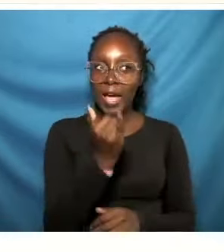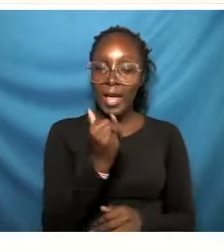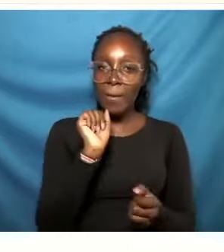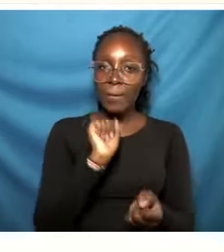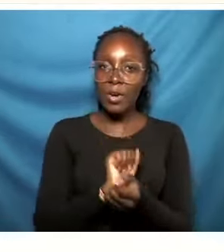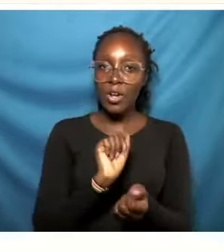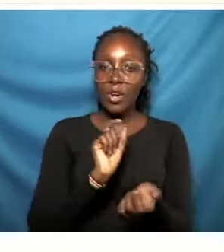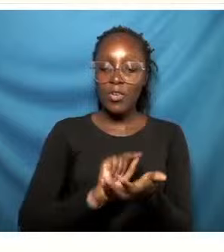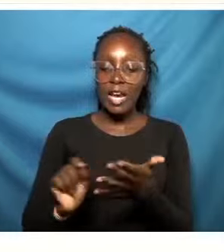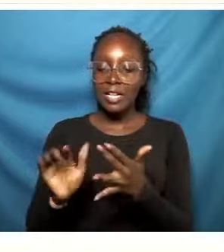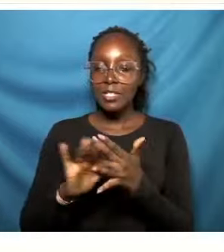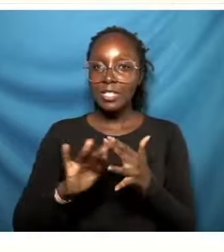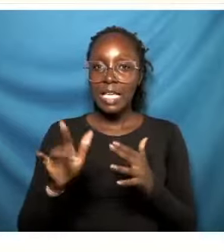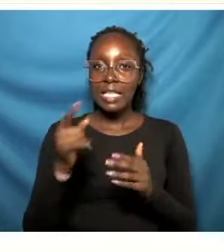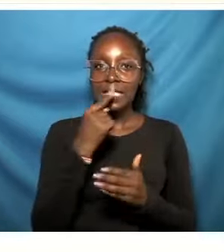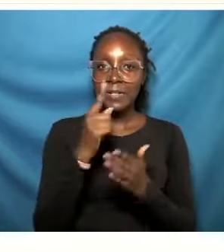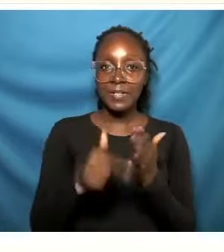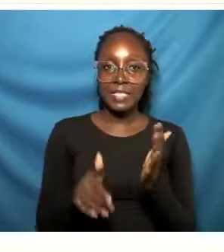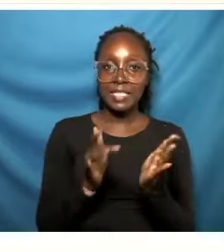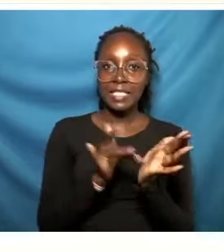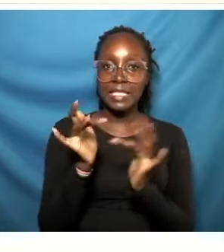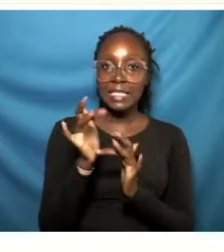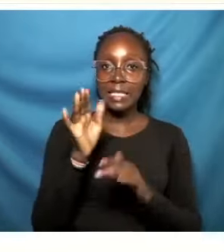anawaambia Yesu anatosha.